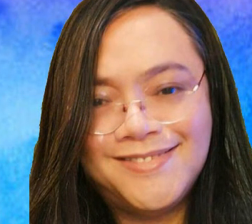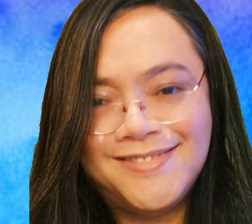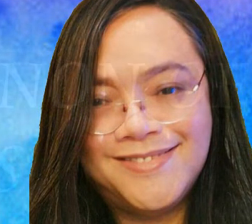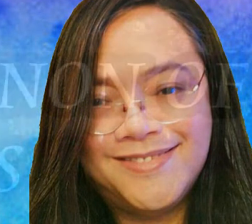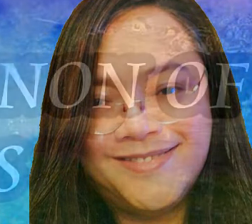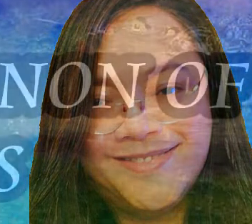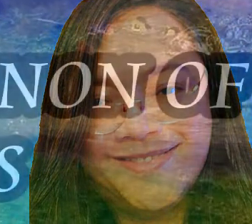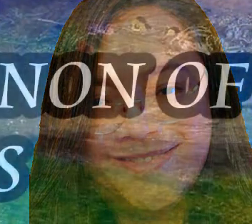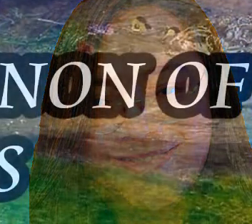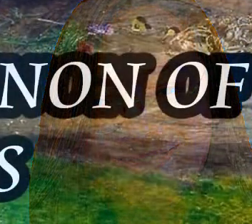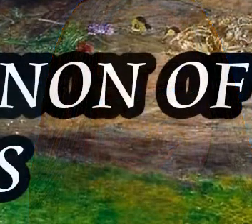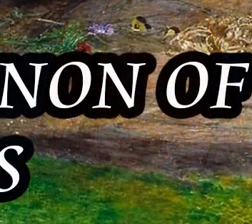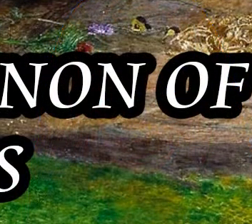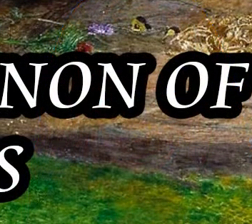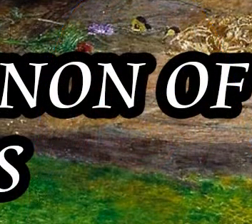episode.